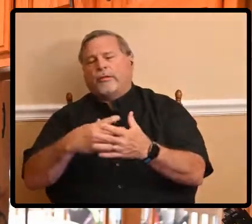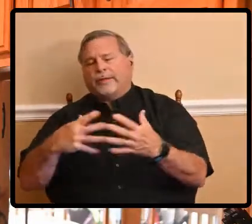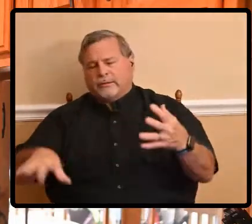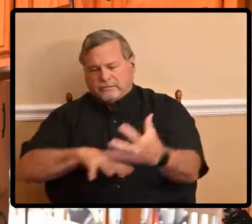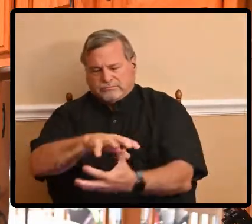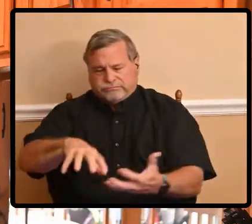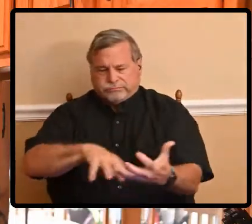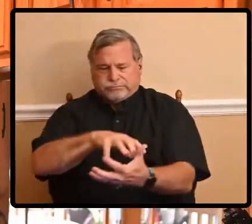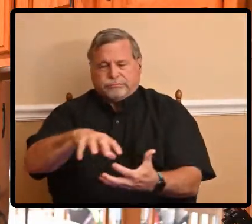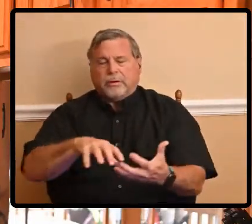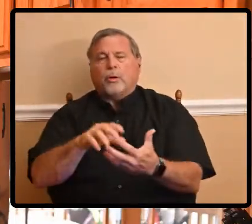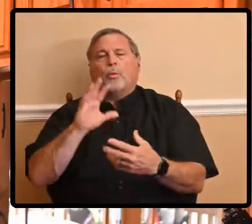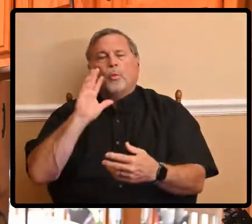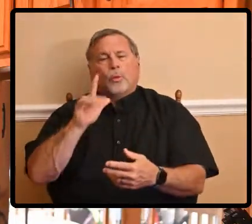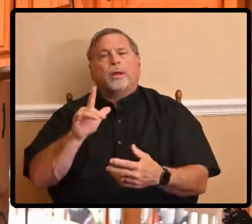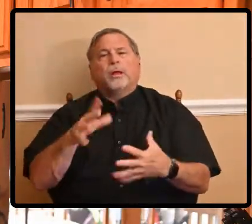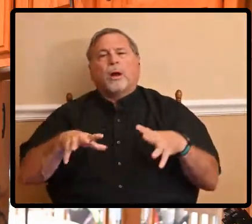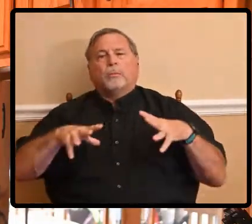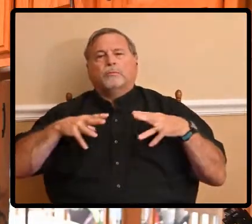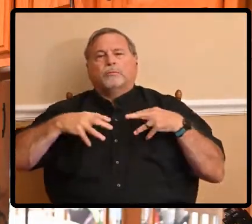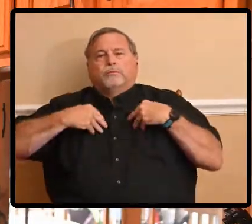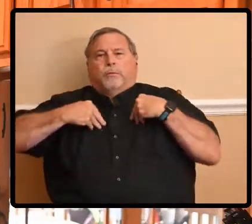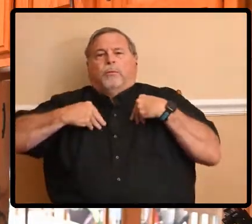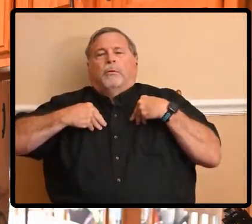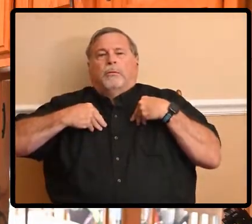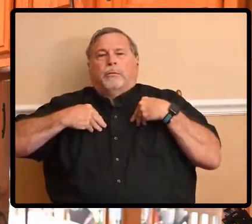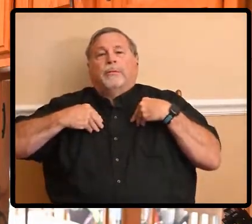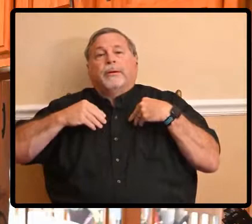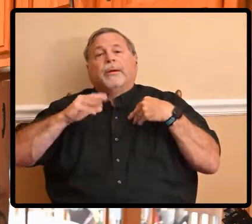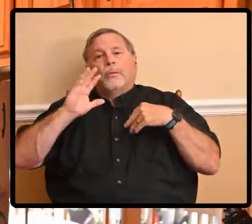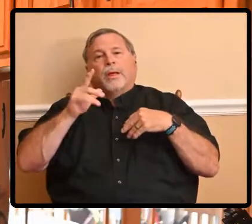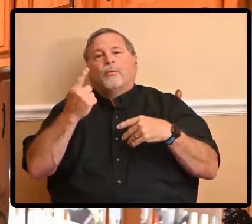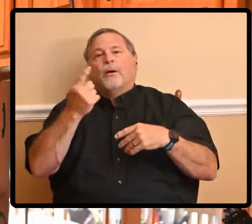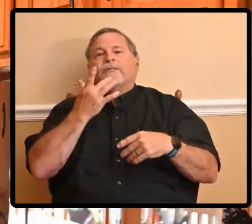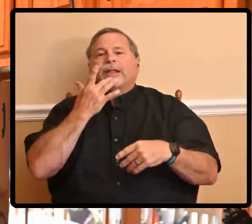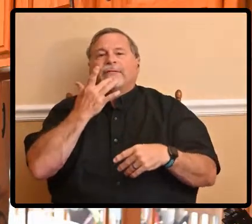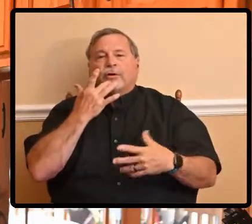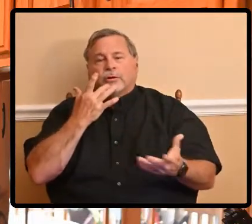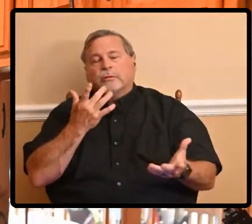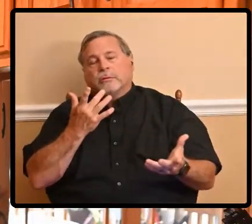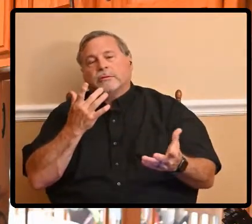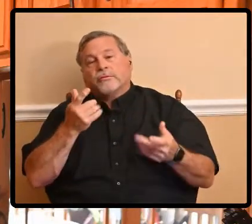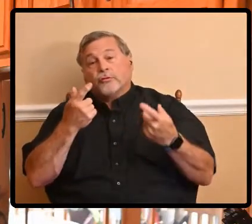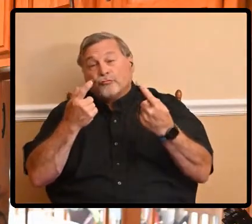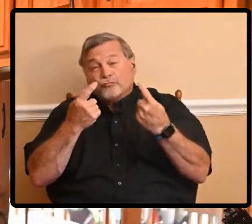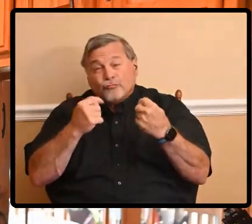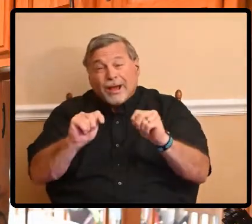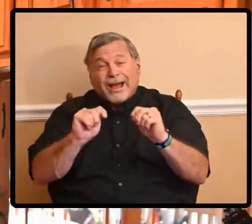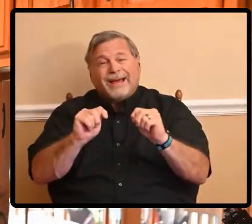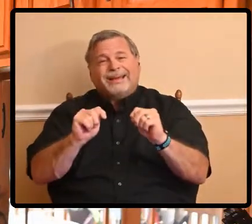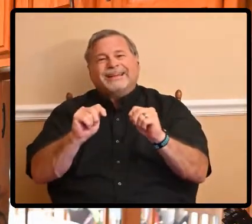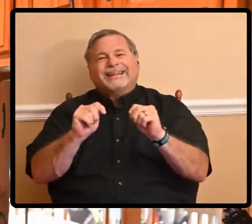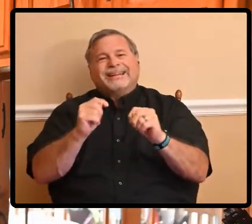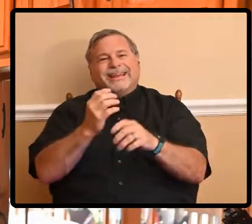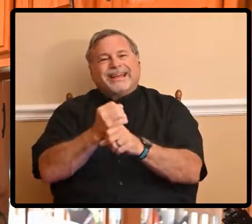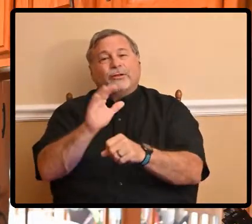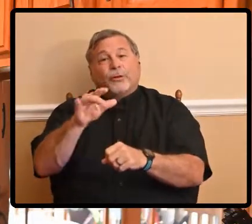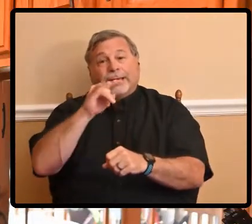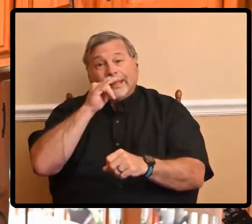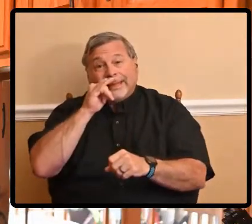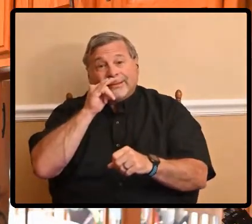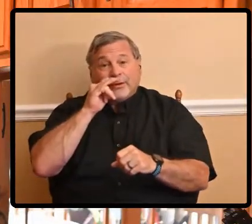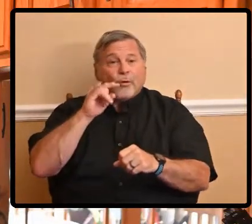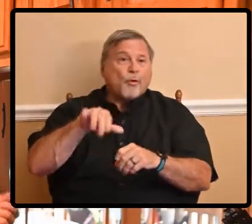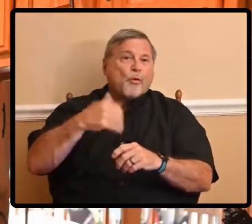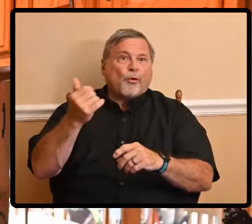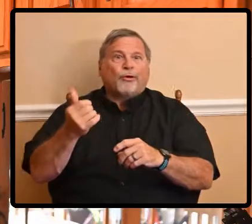all the things that we're putting together are going to really absorb all that, and it's going to just have one flavor. So if you're trying to get your kids